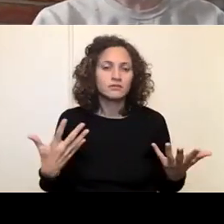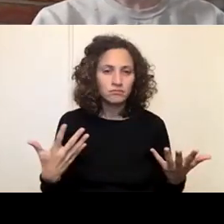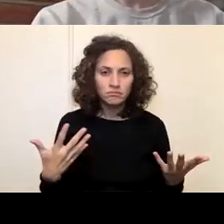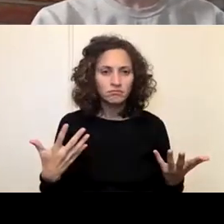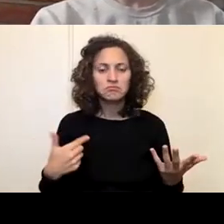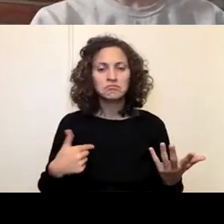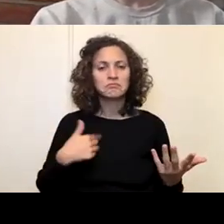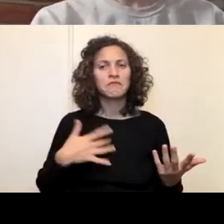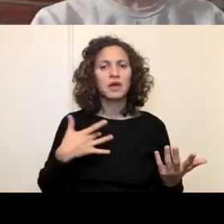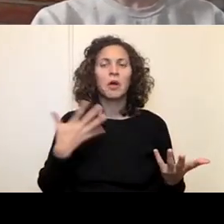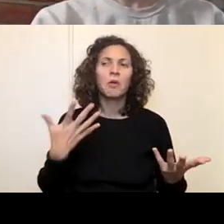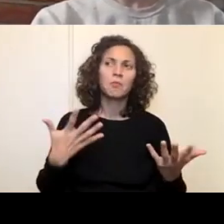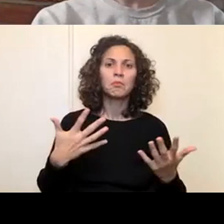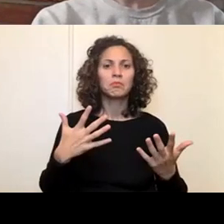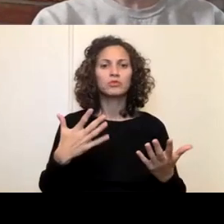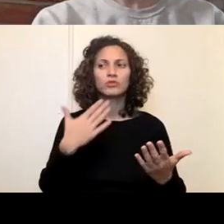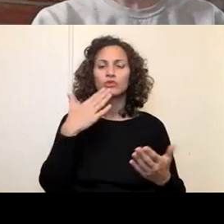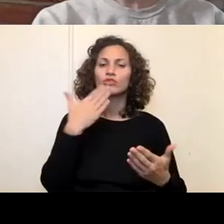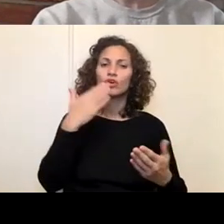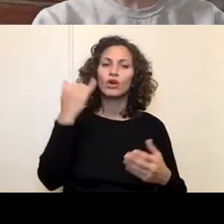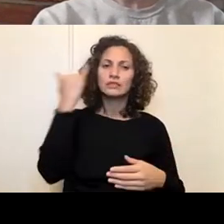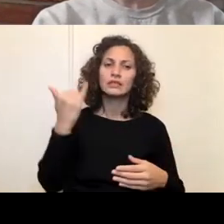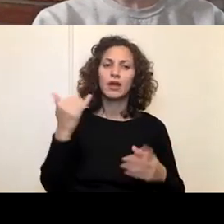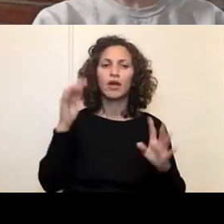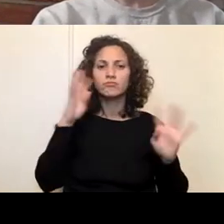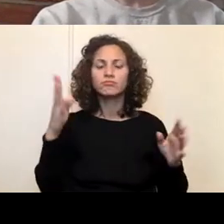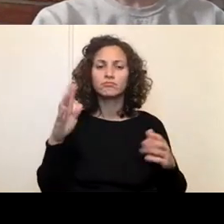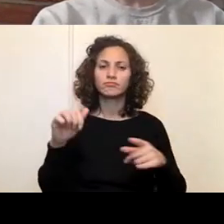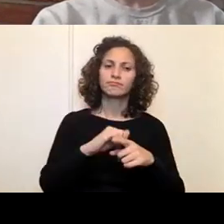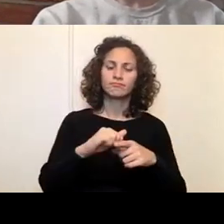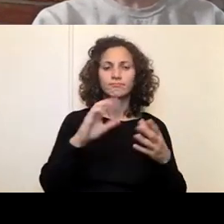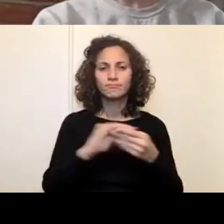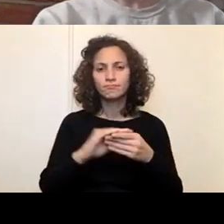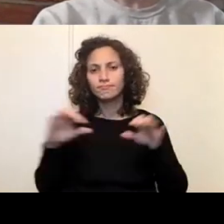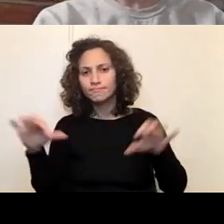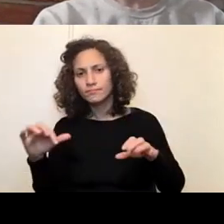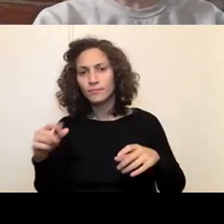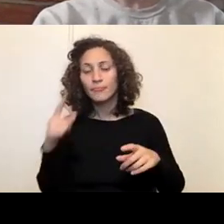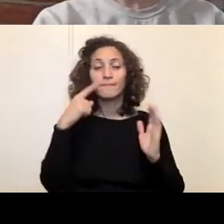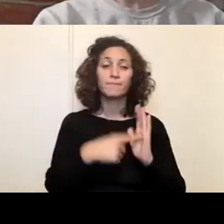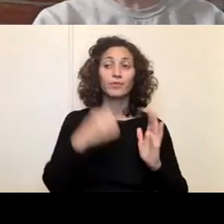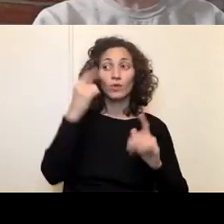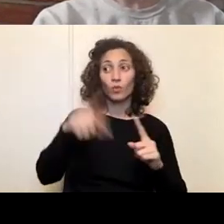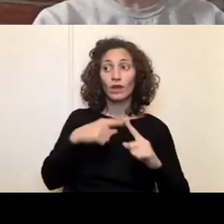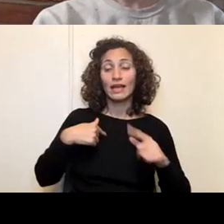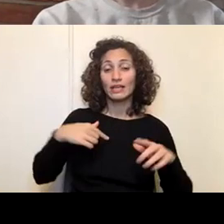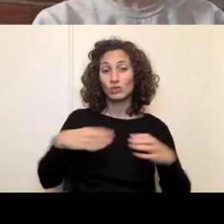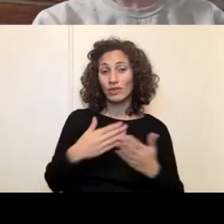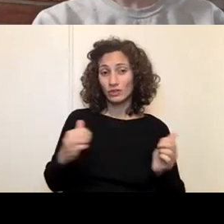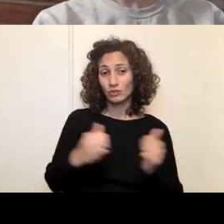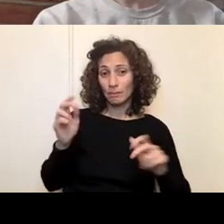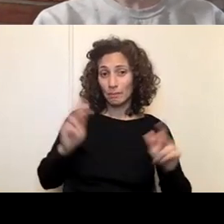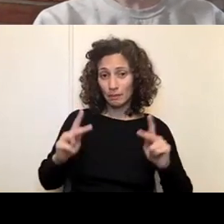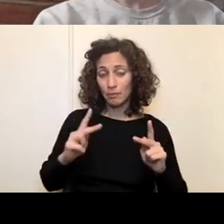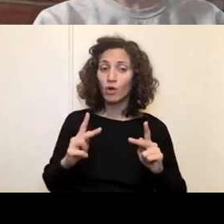things to say and practice saying them. For example, when I do things with people, particularly sexual or